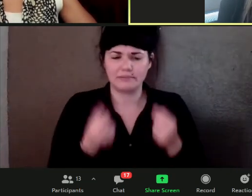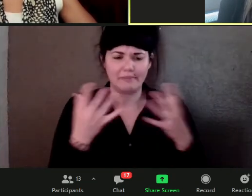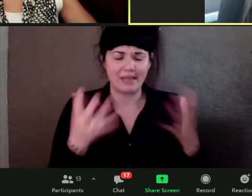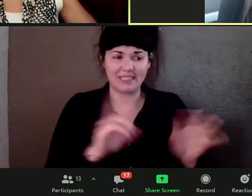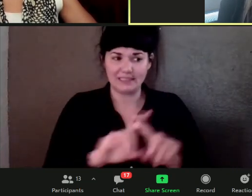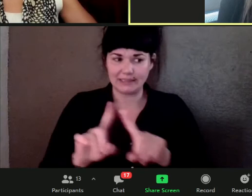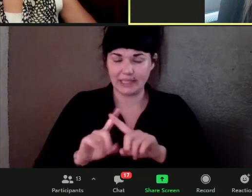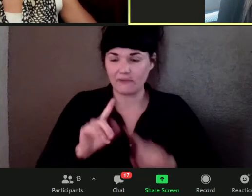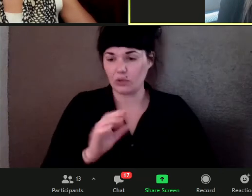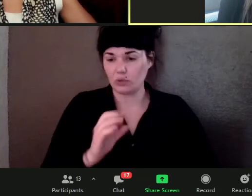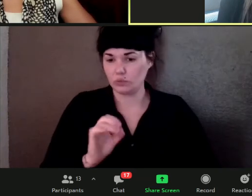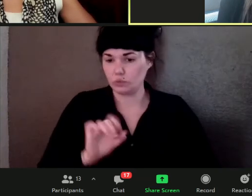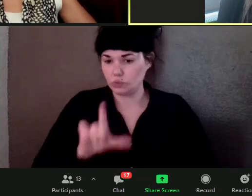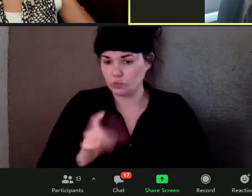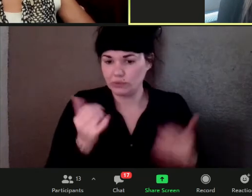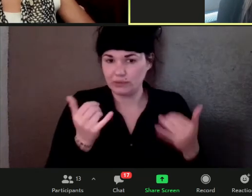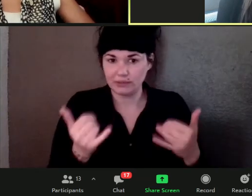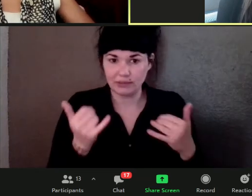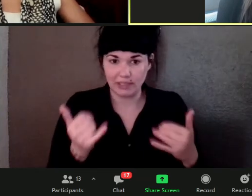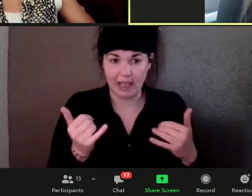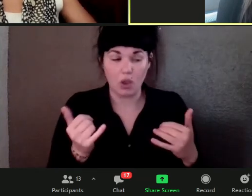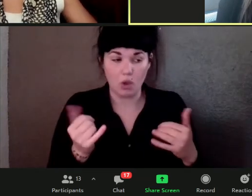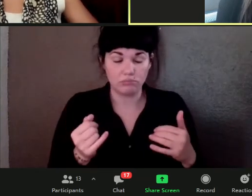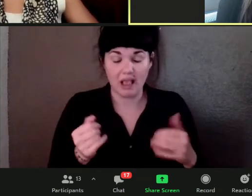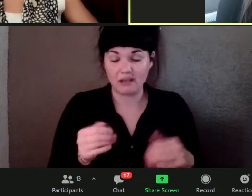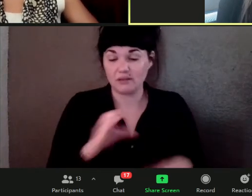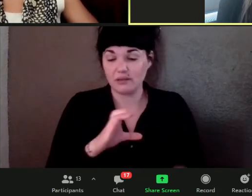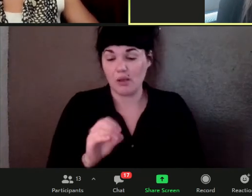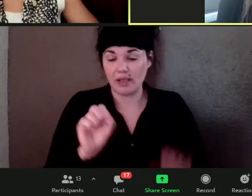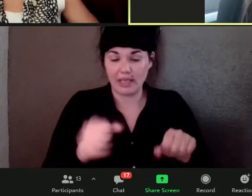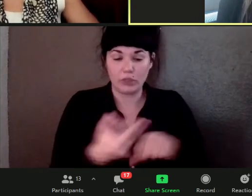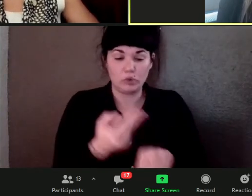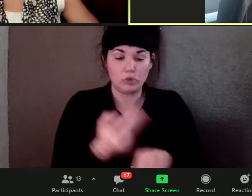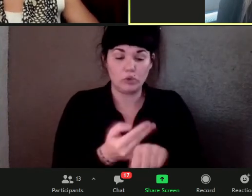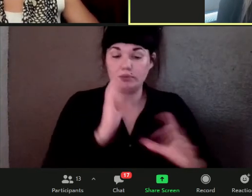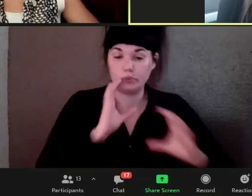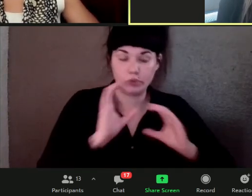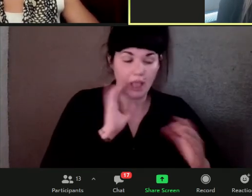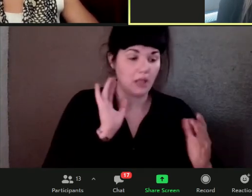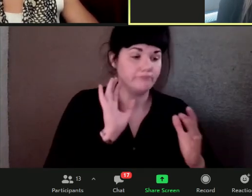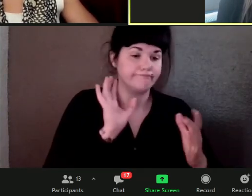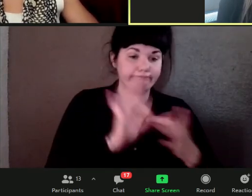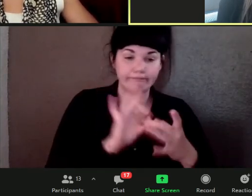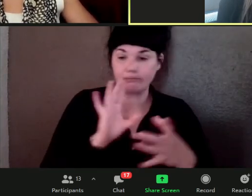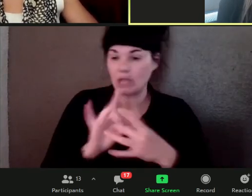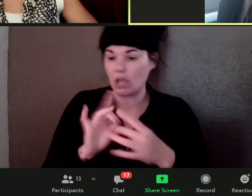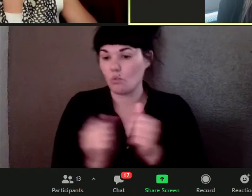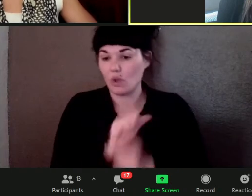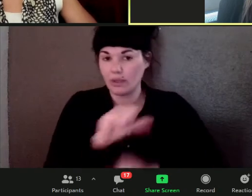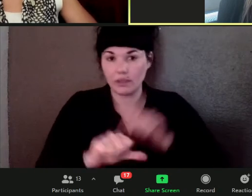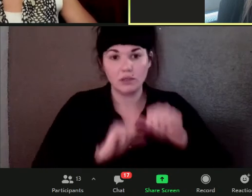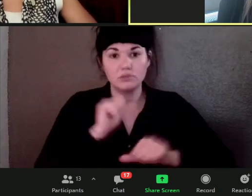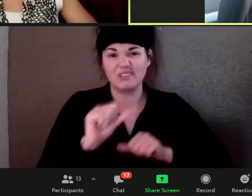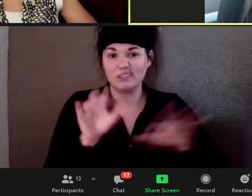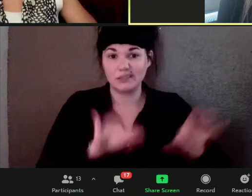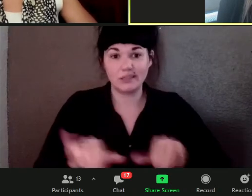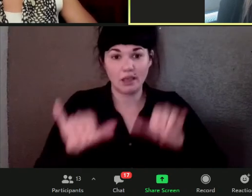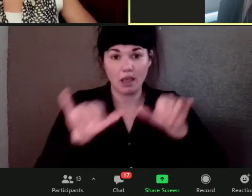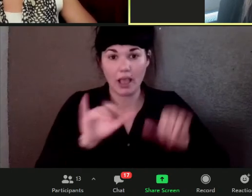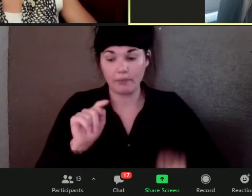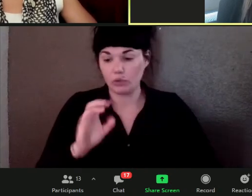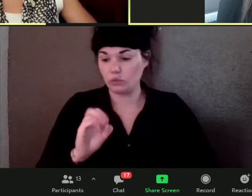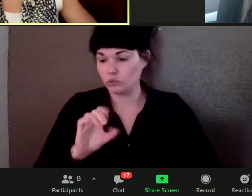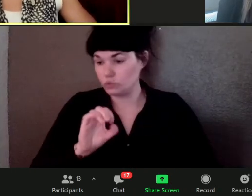been forced to throughout this year. And so now it's kind of a common tool that most employers will